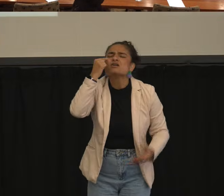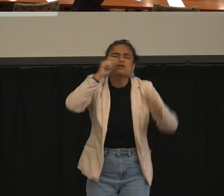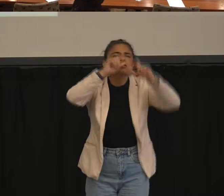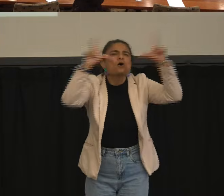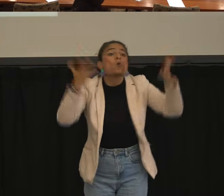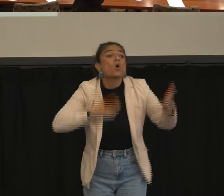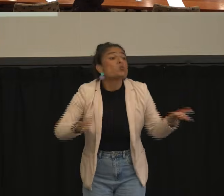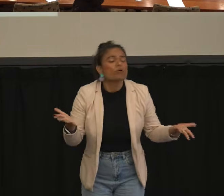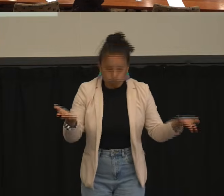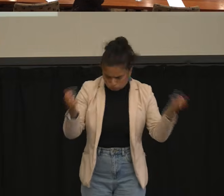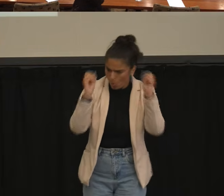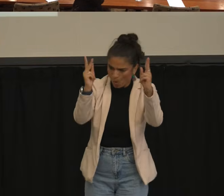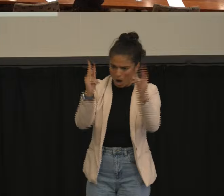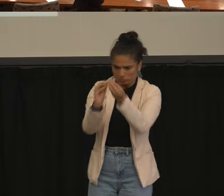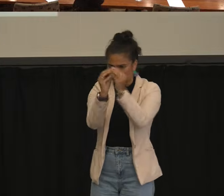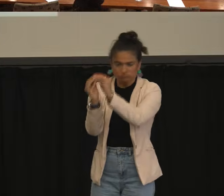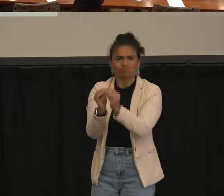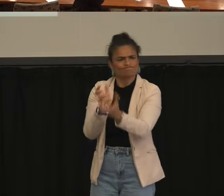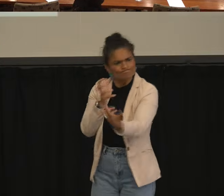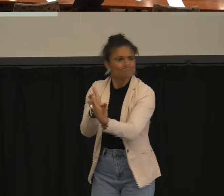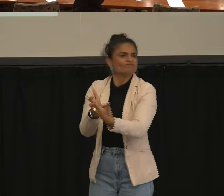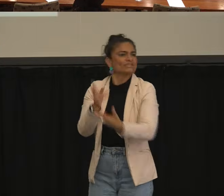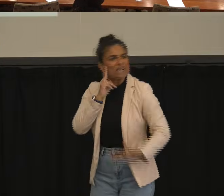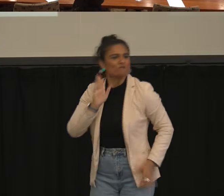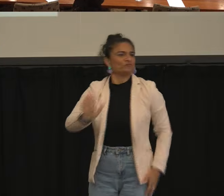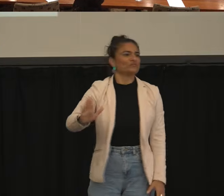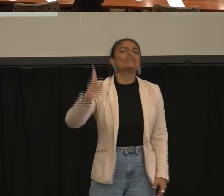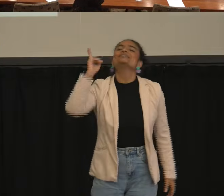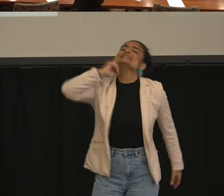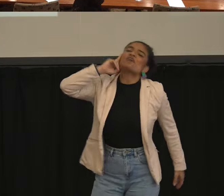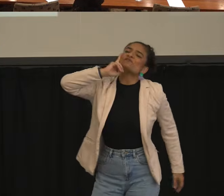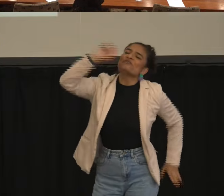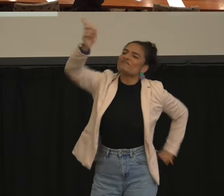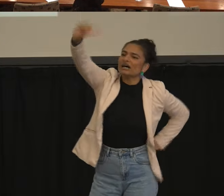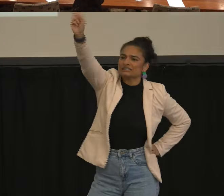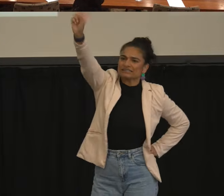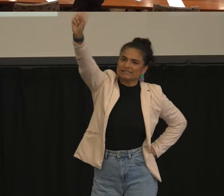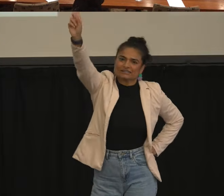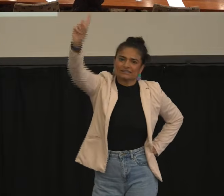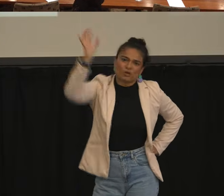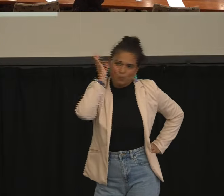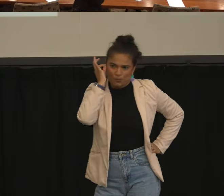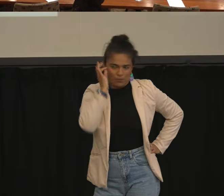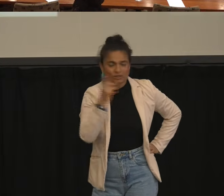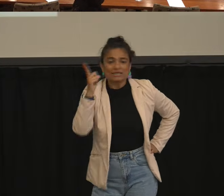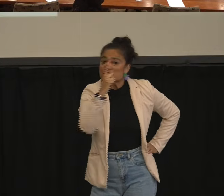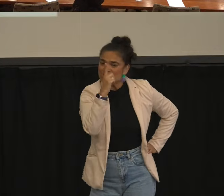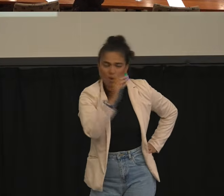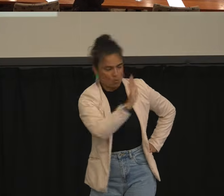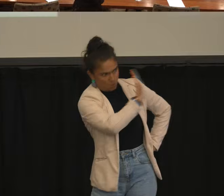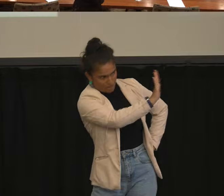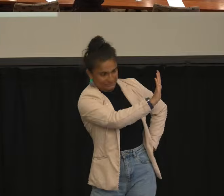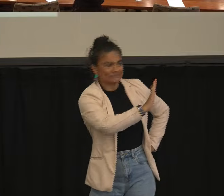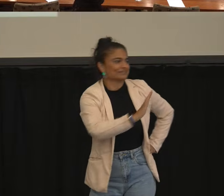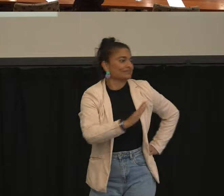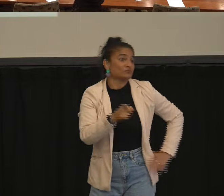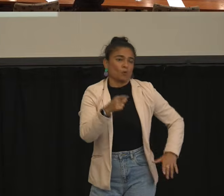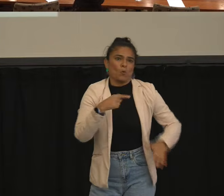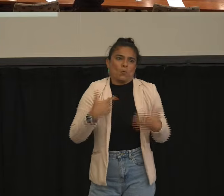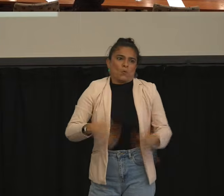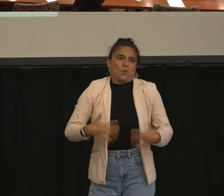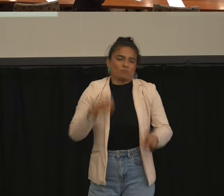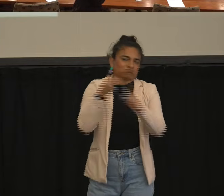really told them what the deaf needs are, and they've been open to making sure that it's suitable for the deaf and what our needs are. So